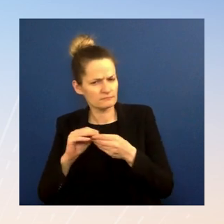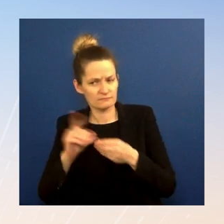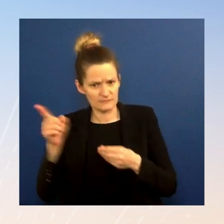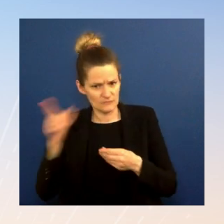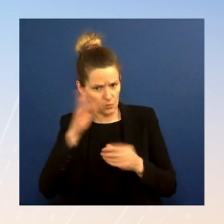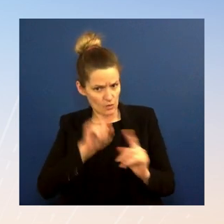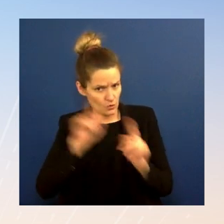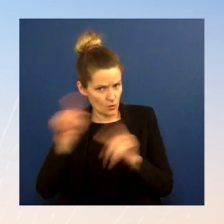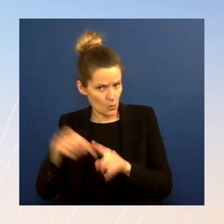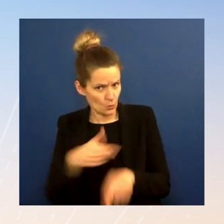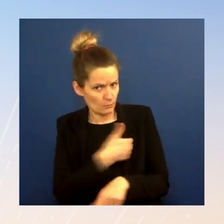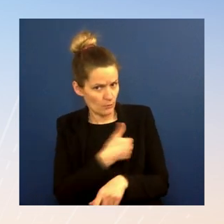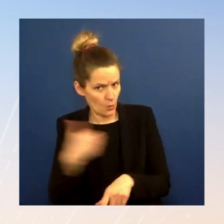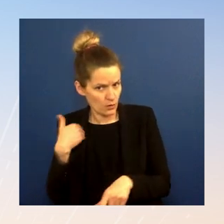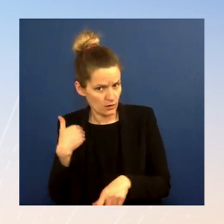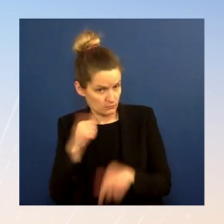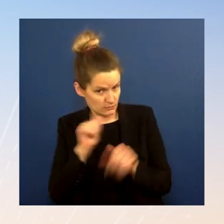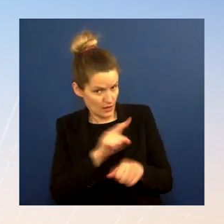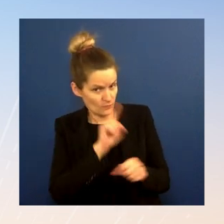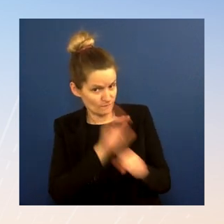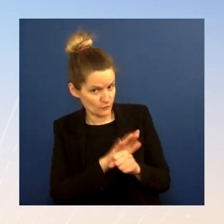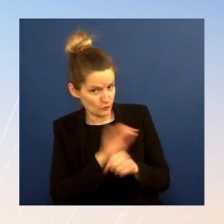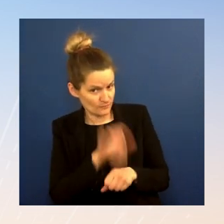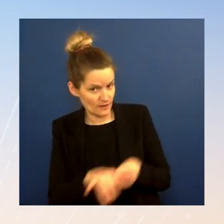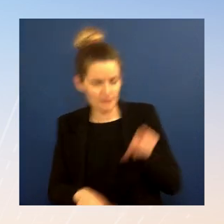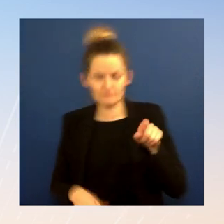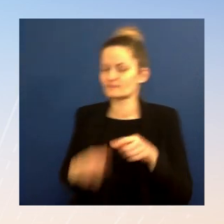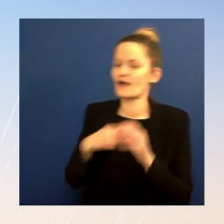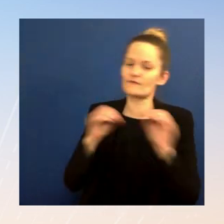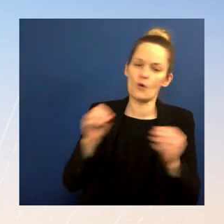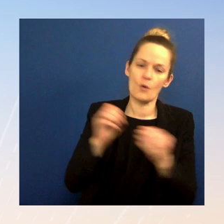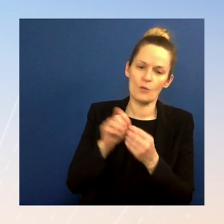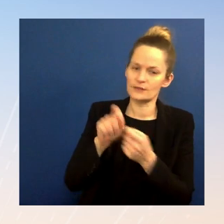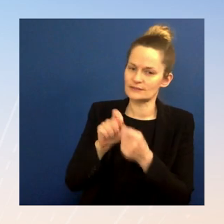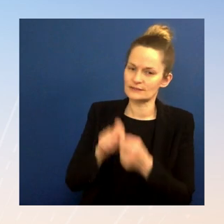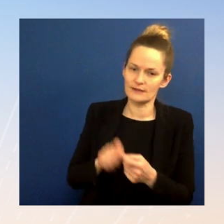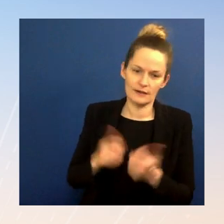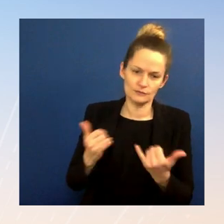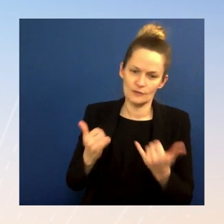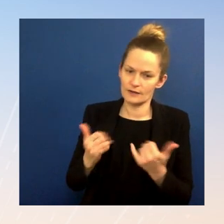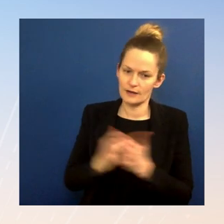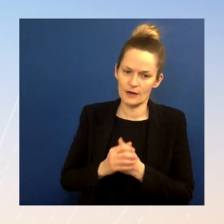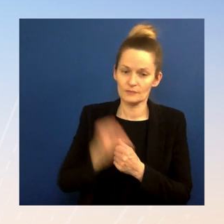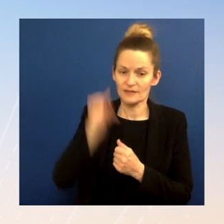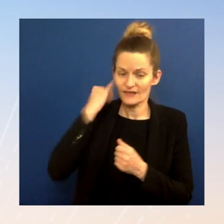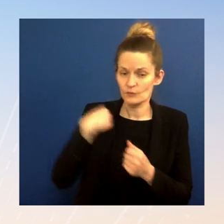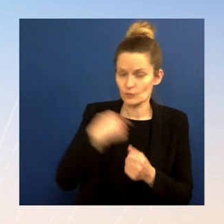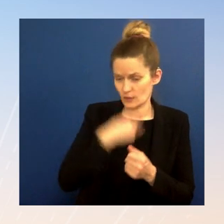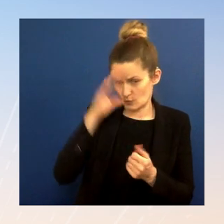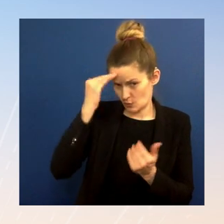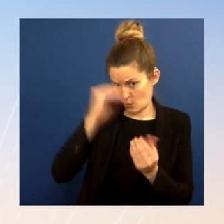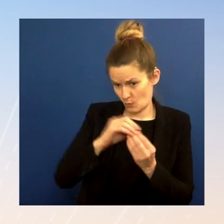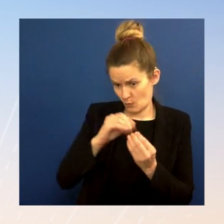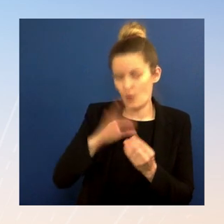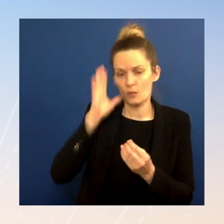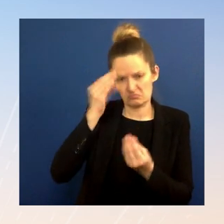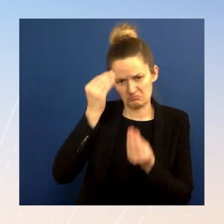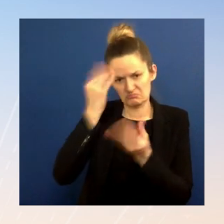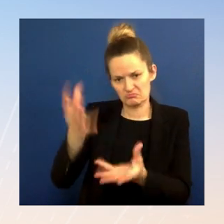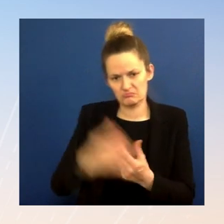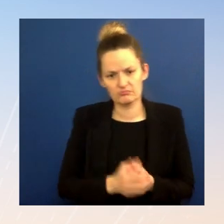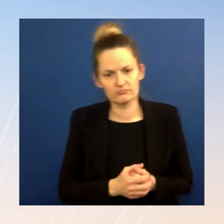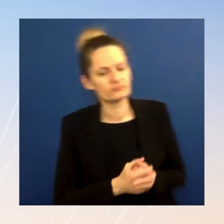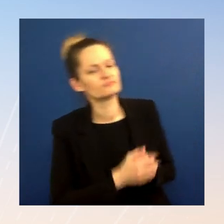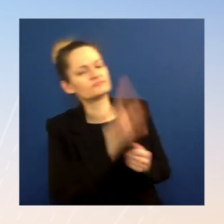about his trip to announce at this point in time. As we have them, we will announce them all to you. One more. There are negotiations ongoing